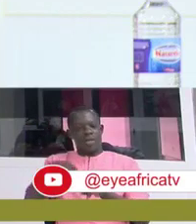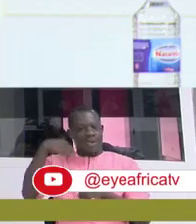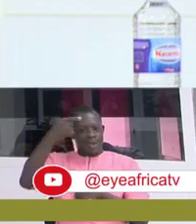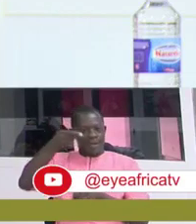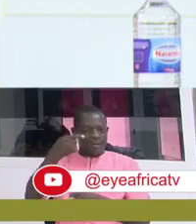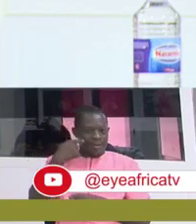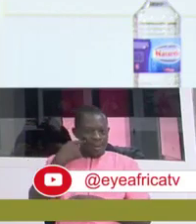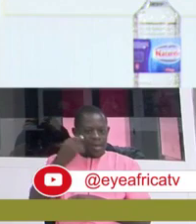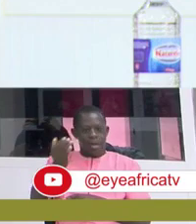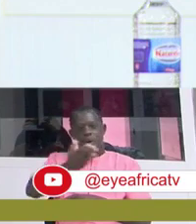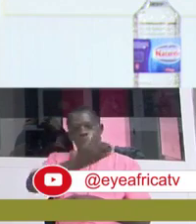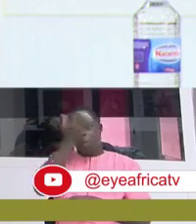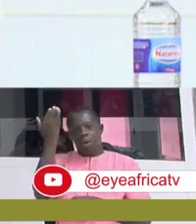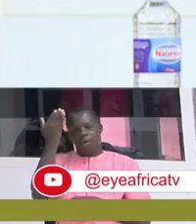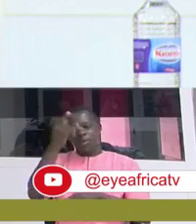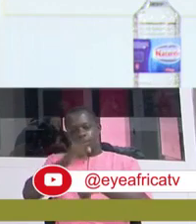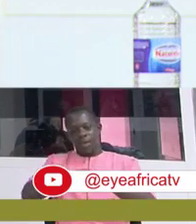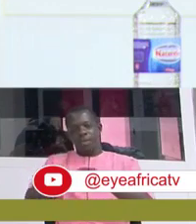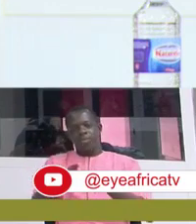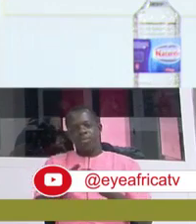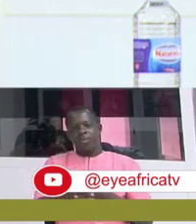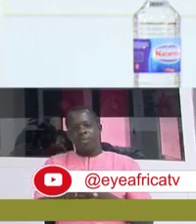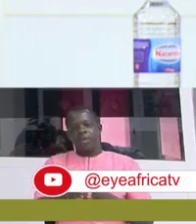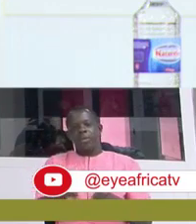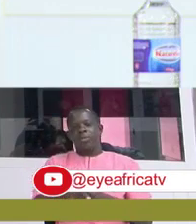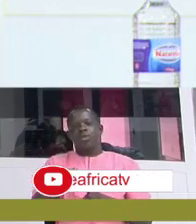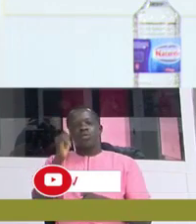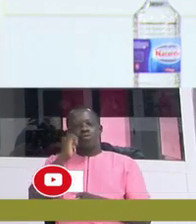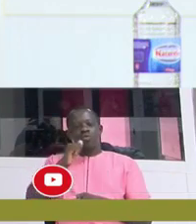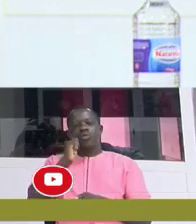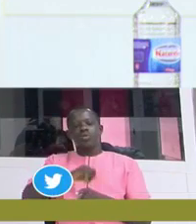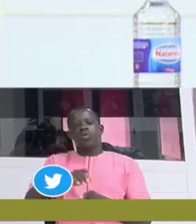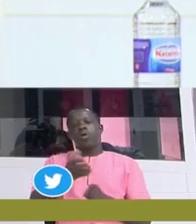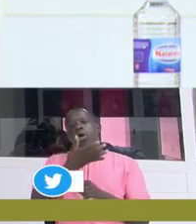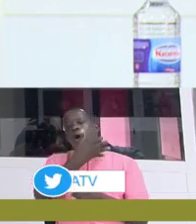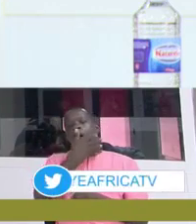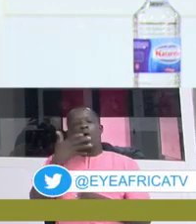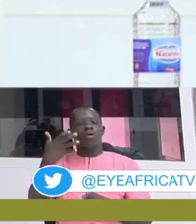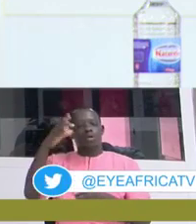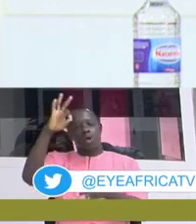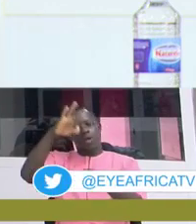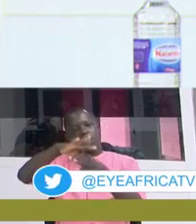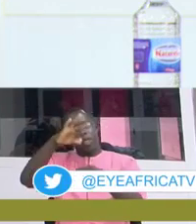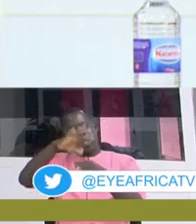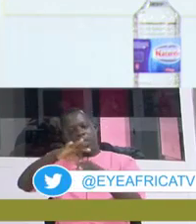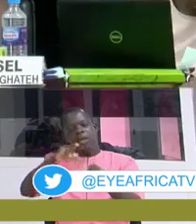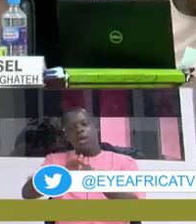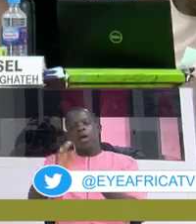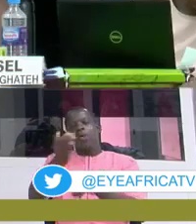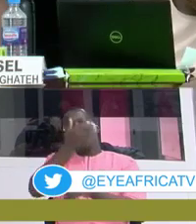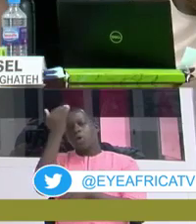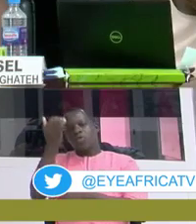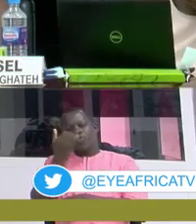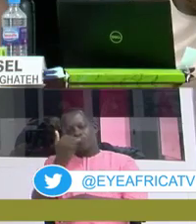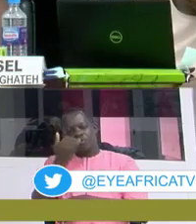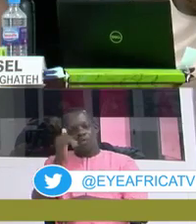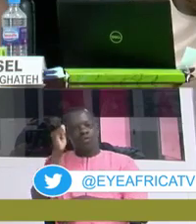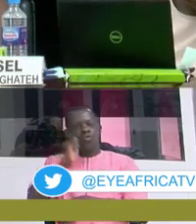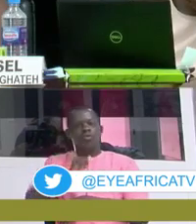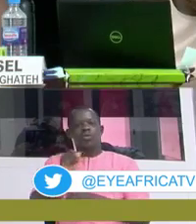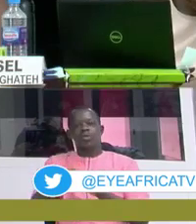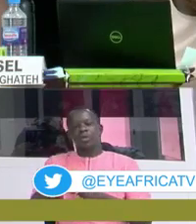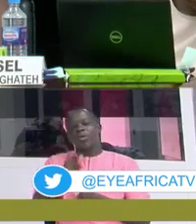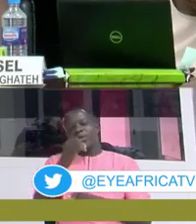following day in the morning, majikando min da samo. I took my tea, my breakfast. Ibuka